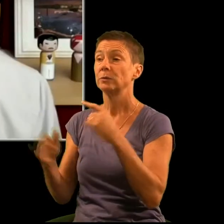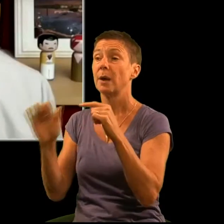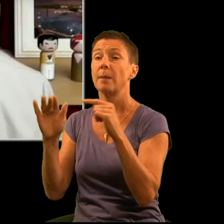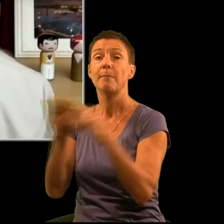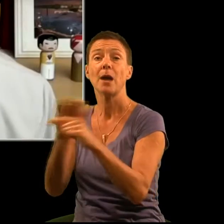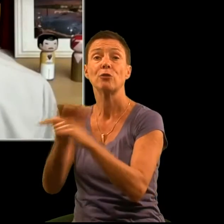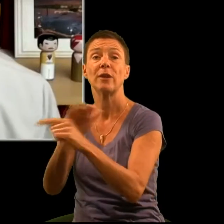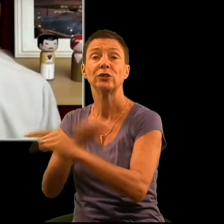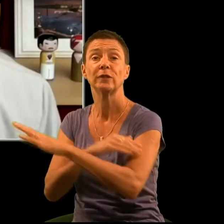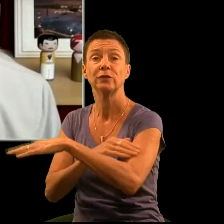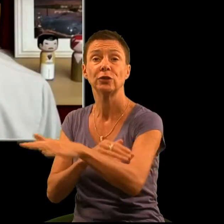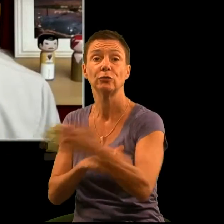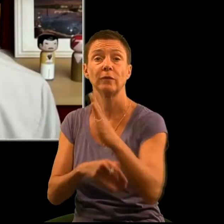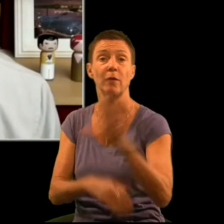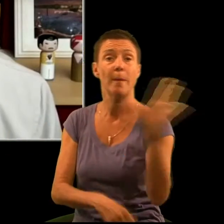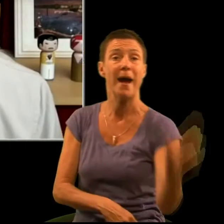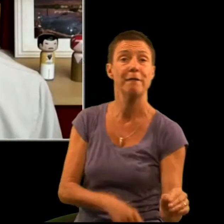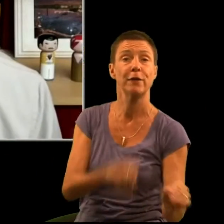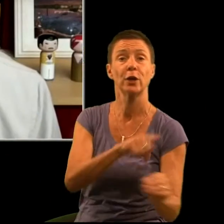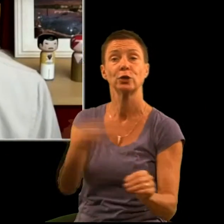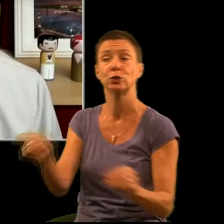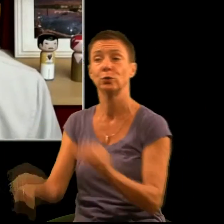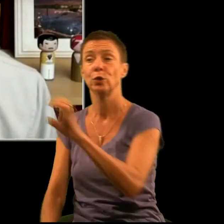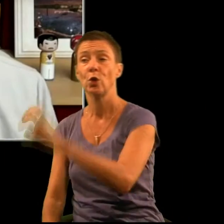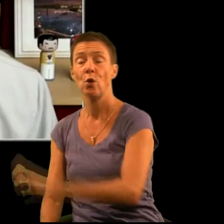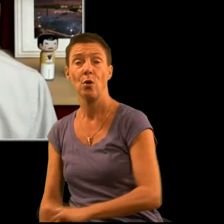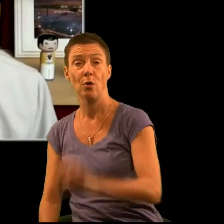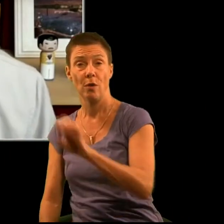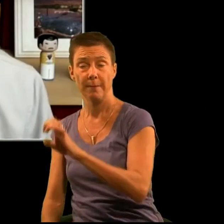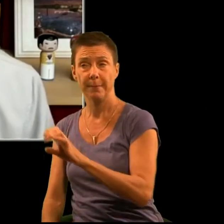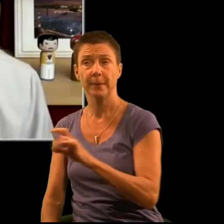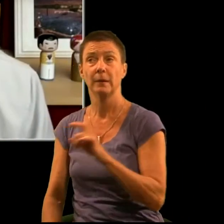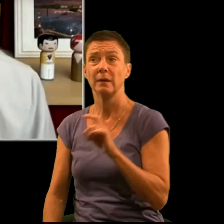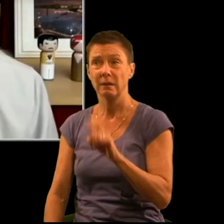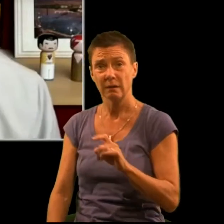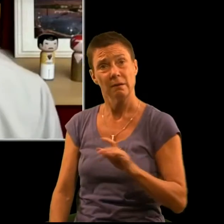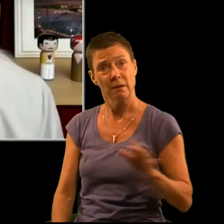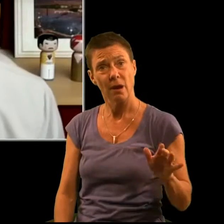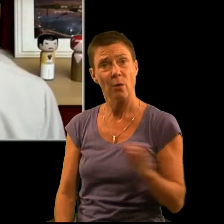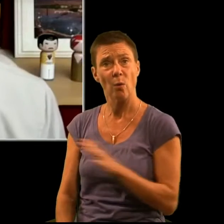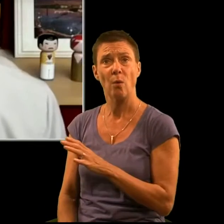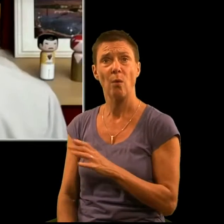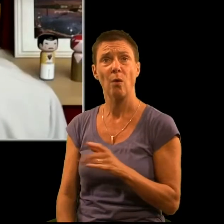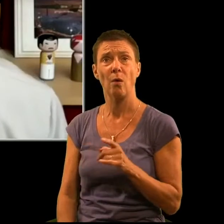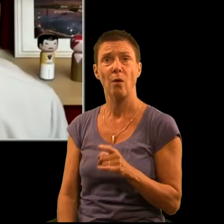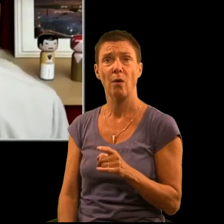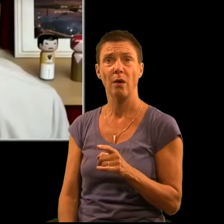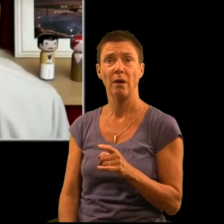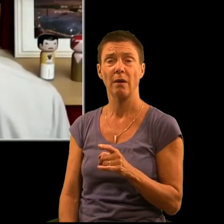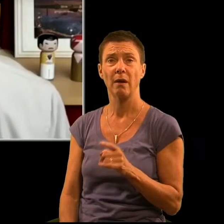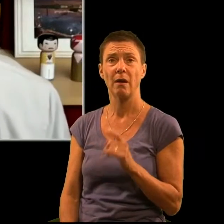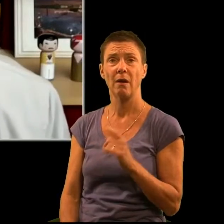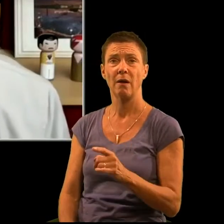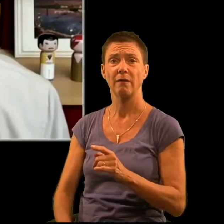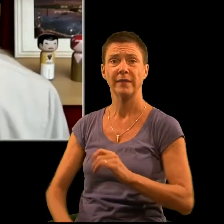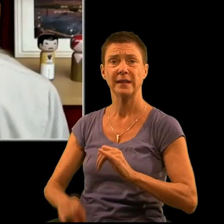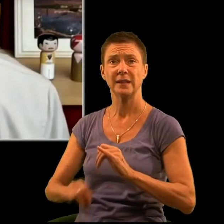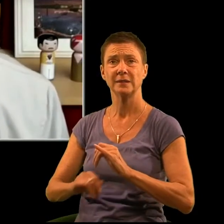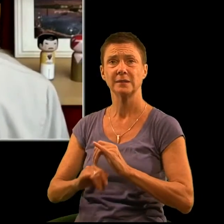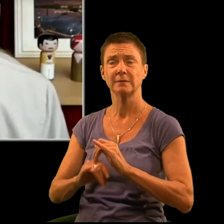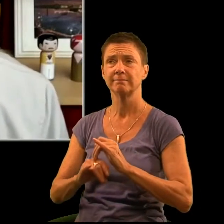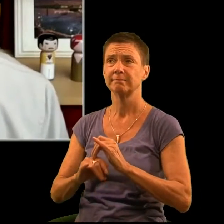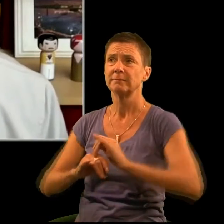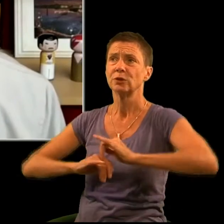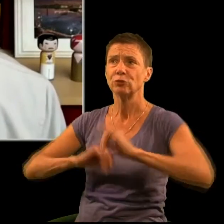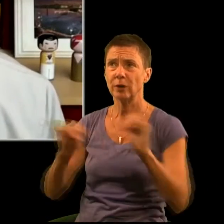children from Africa to Europe. And it's in all of these worldwide tragedies, it's always the kids that get it the hardest,